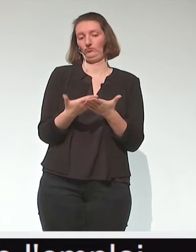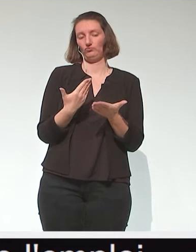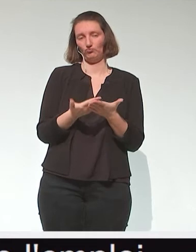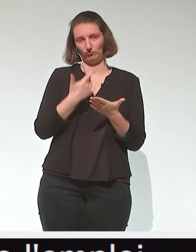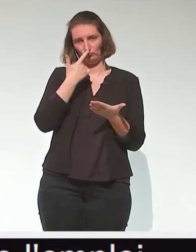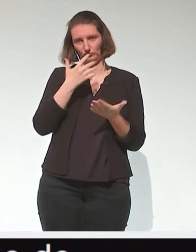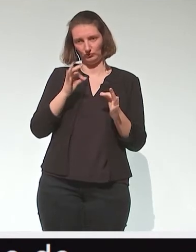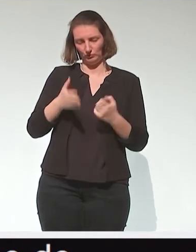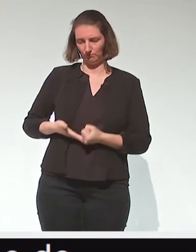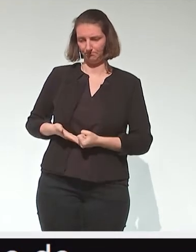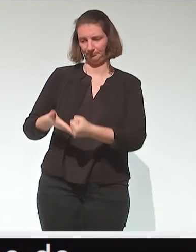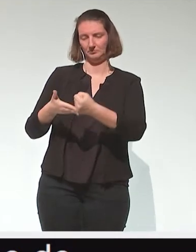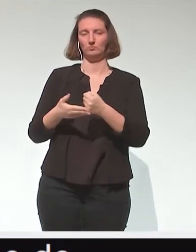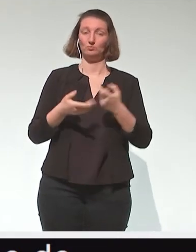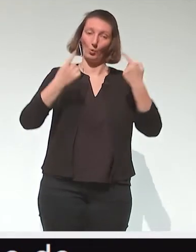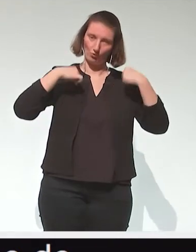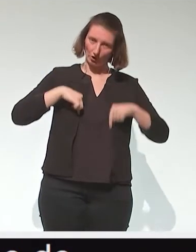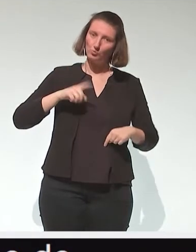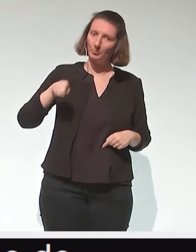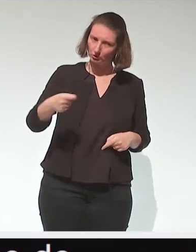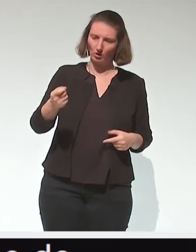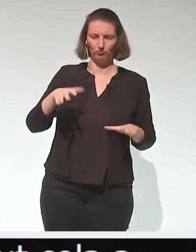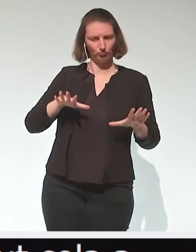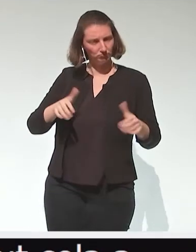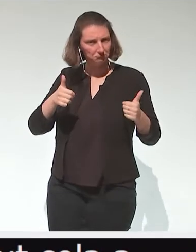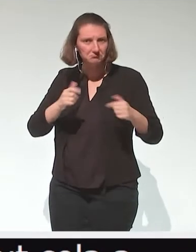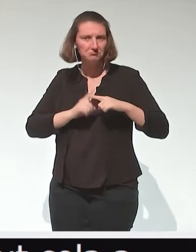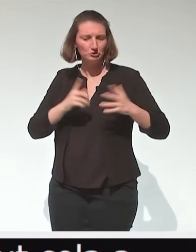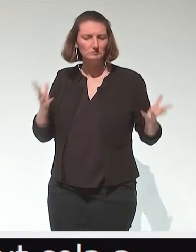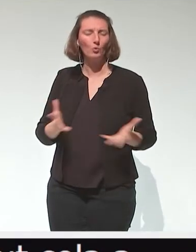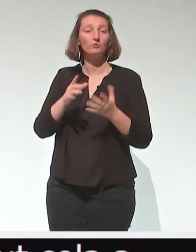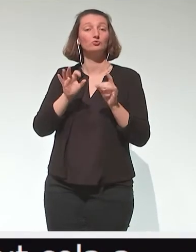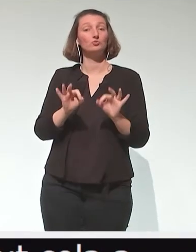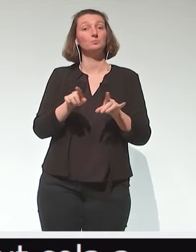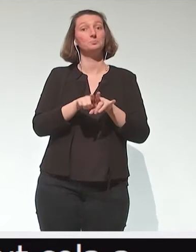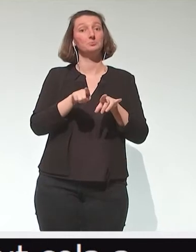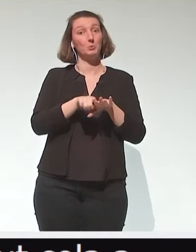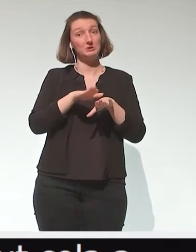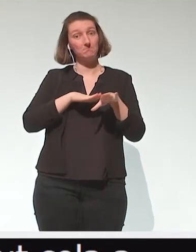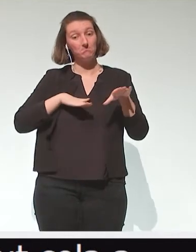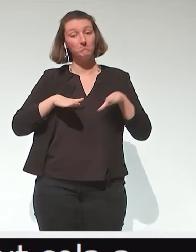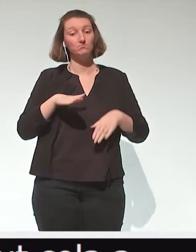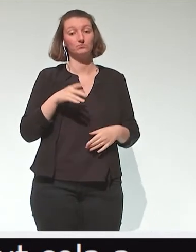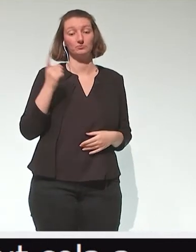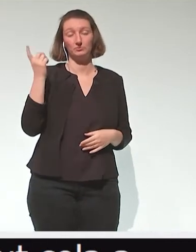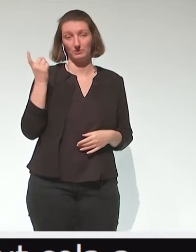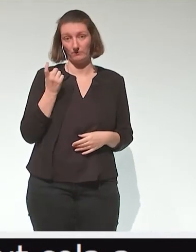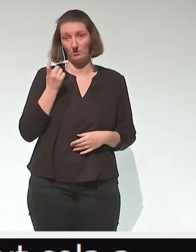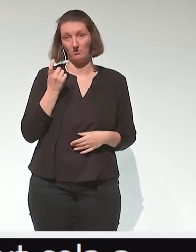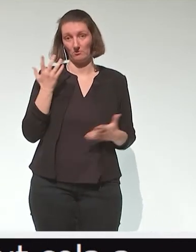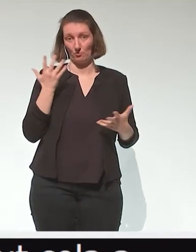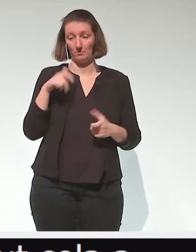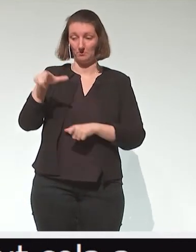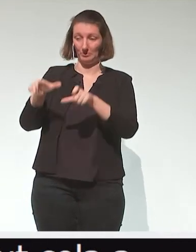initiative where vocational professional school pupils without